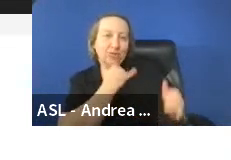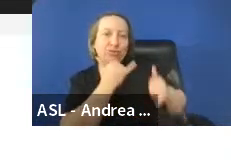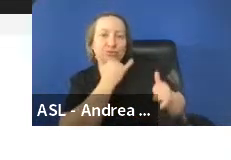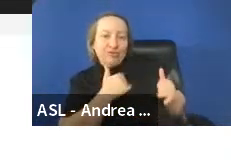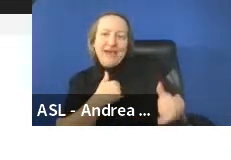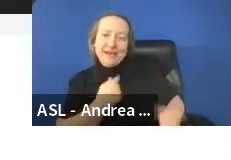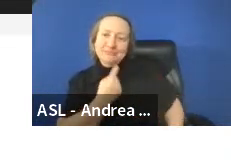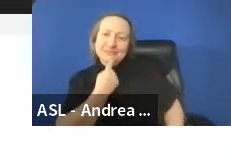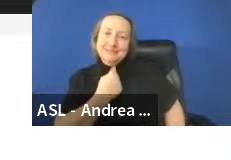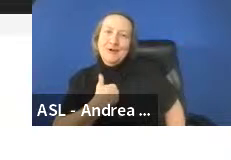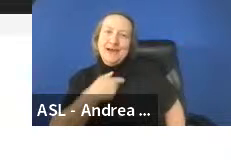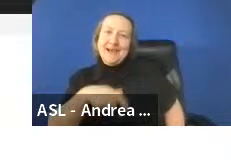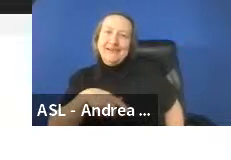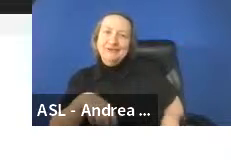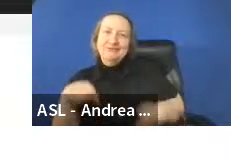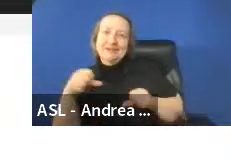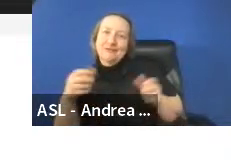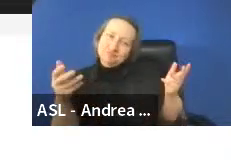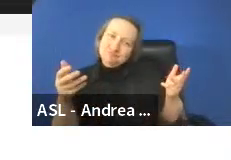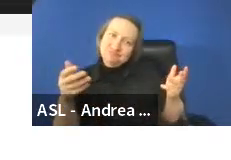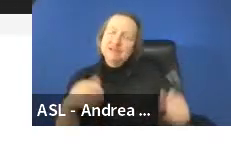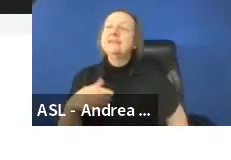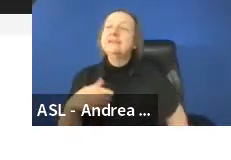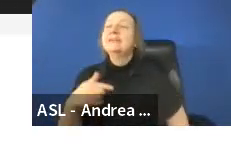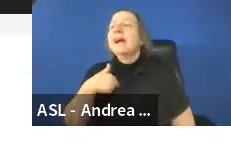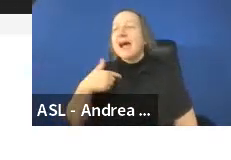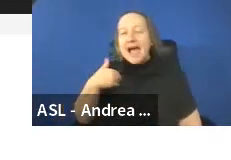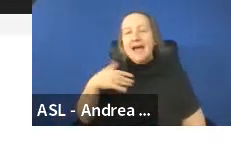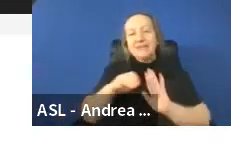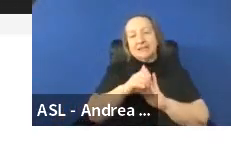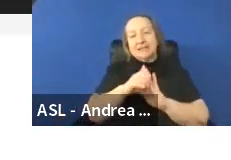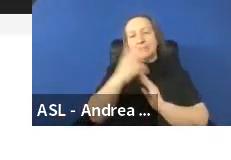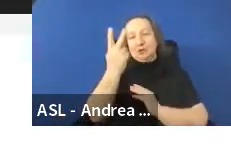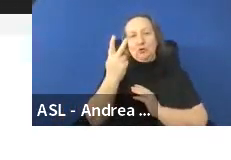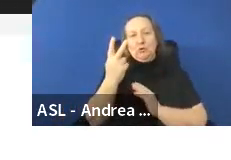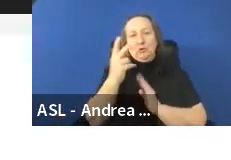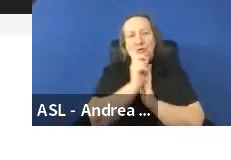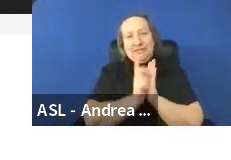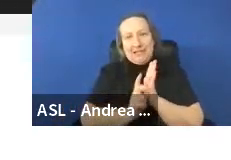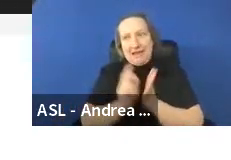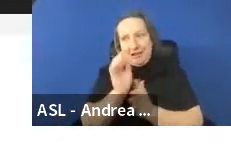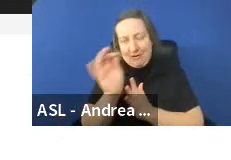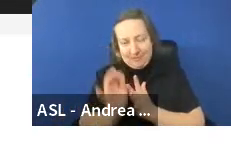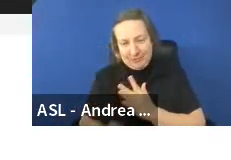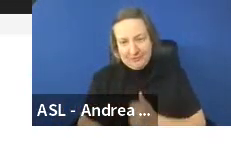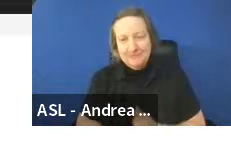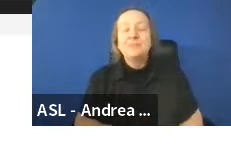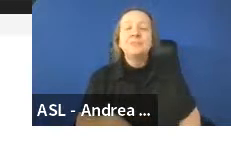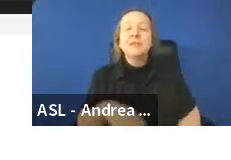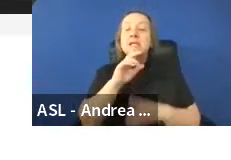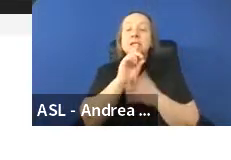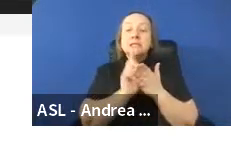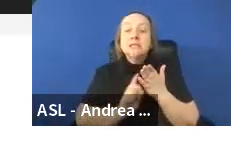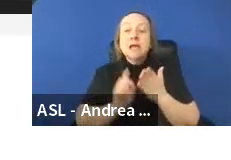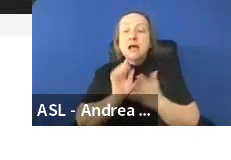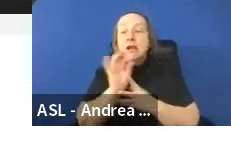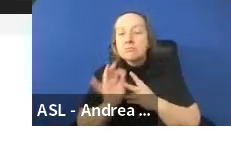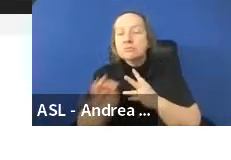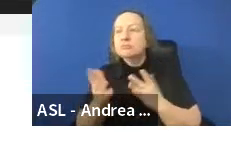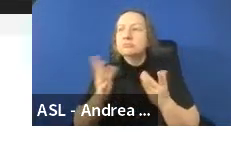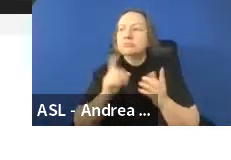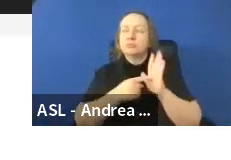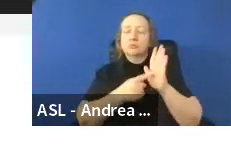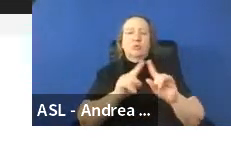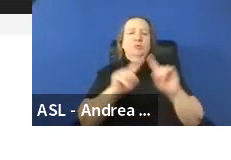We have examples of 2 of our design options. The design options are focused on differences over the